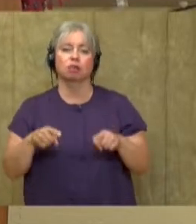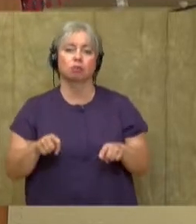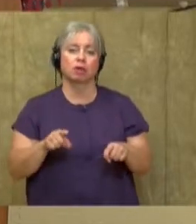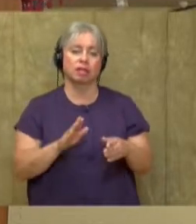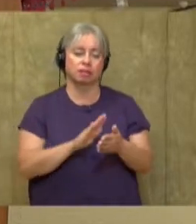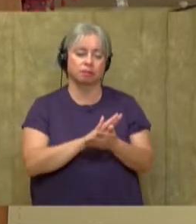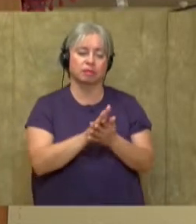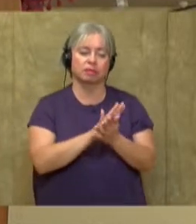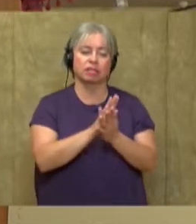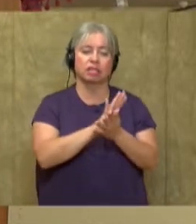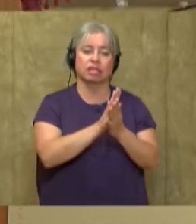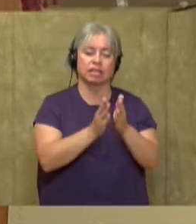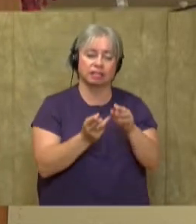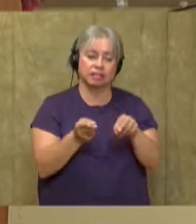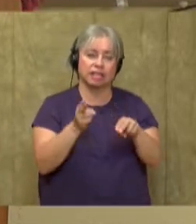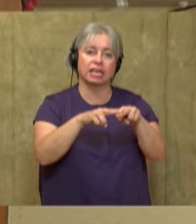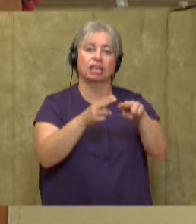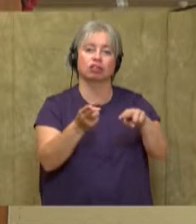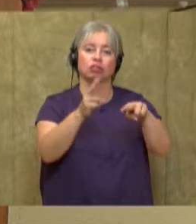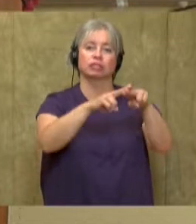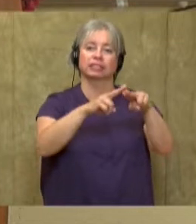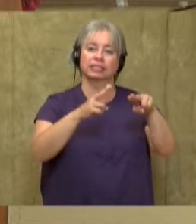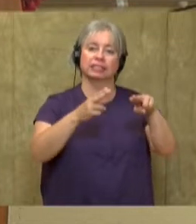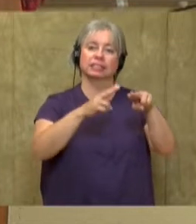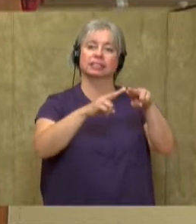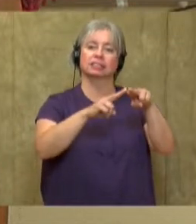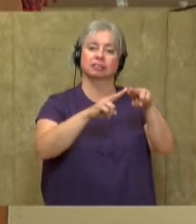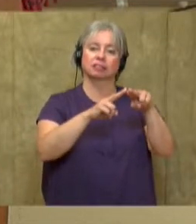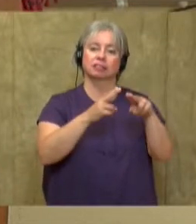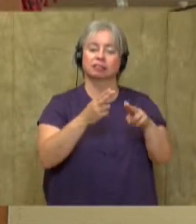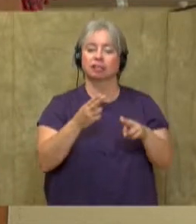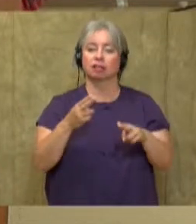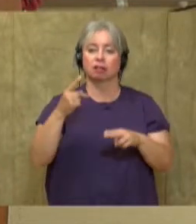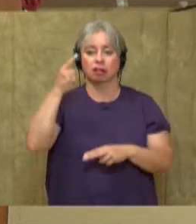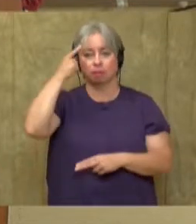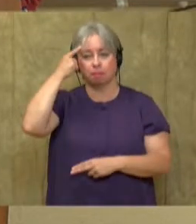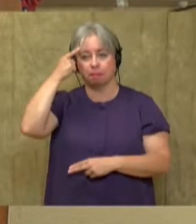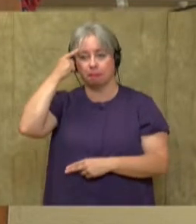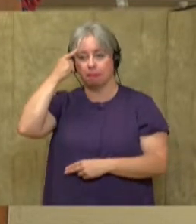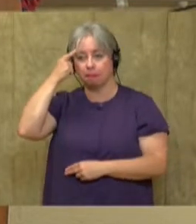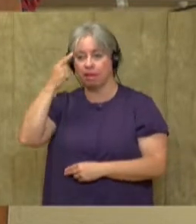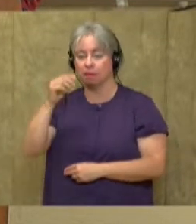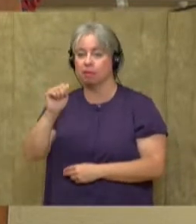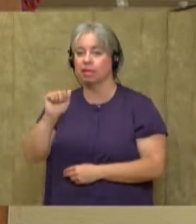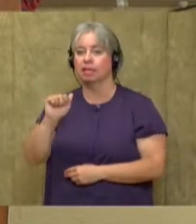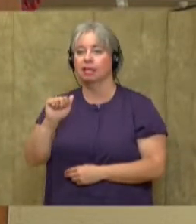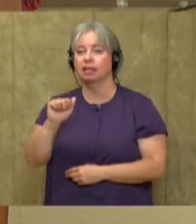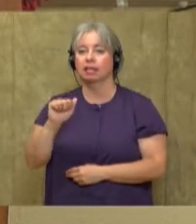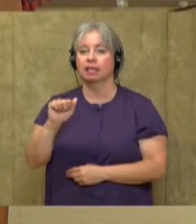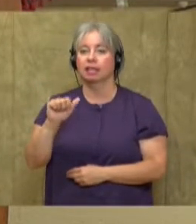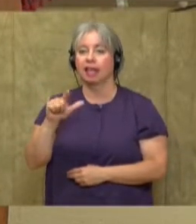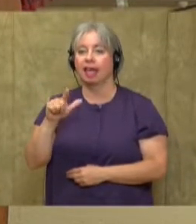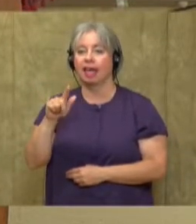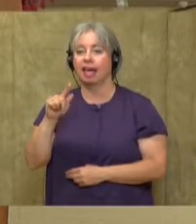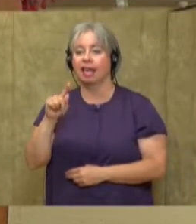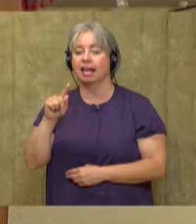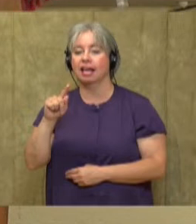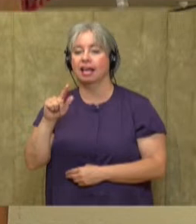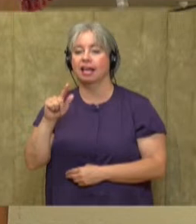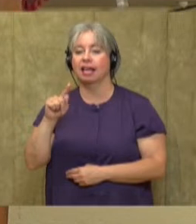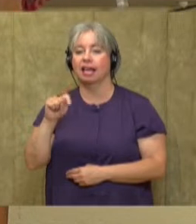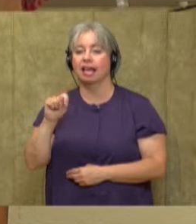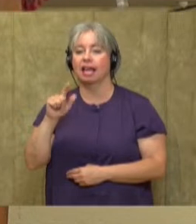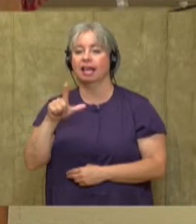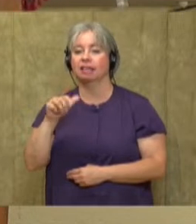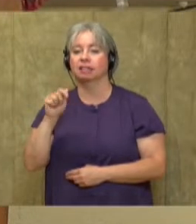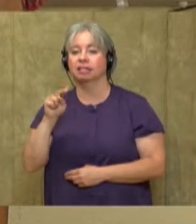as the volume of traffic increases, I'm thinking of like maybe Atlanta or maybe even Airport Boulevard here in Mobile, or